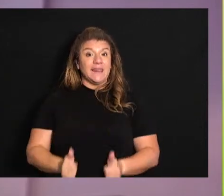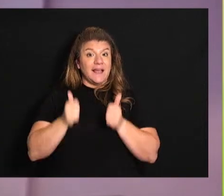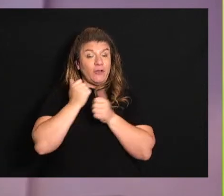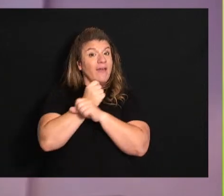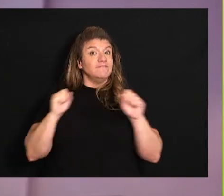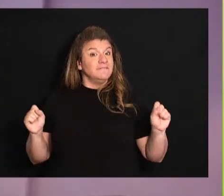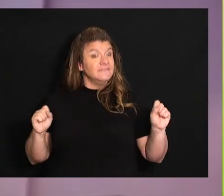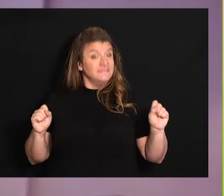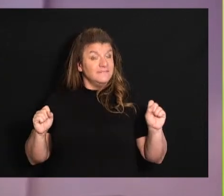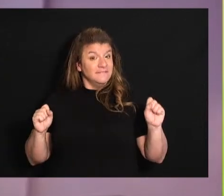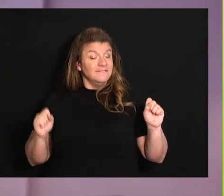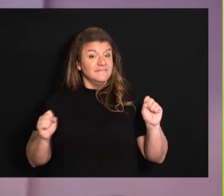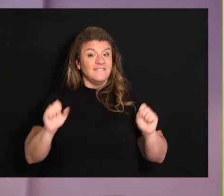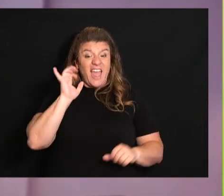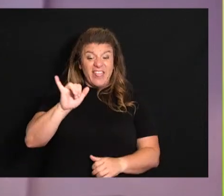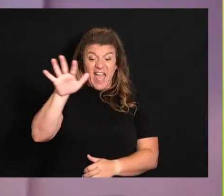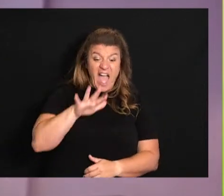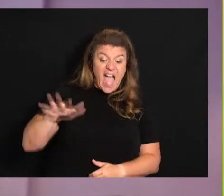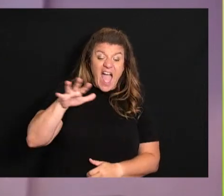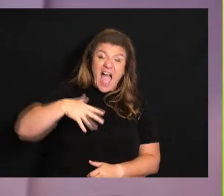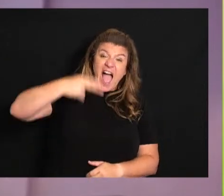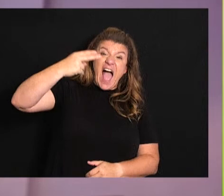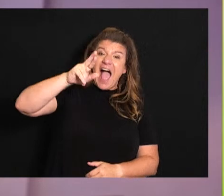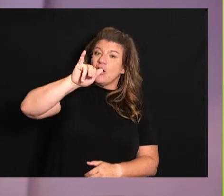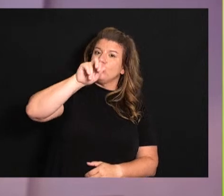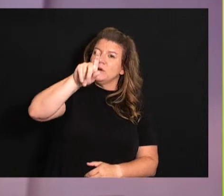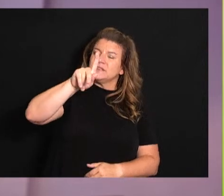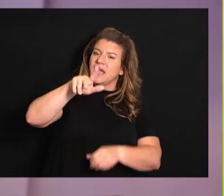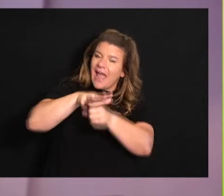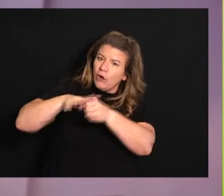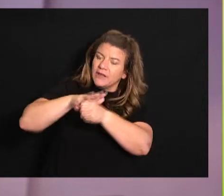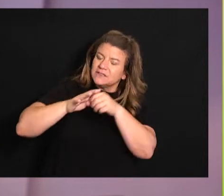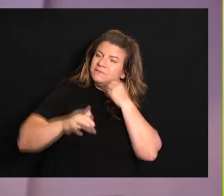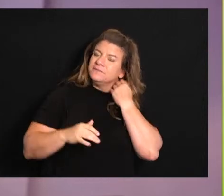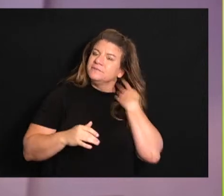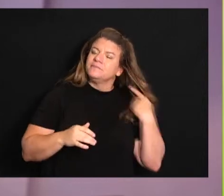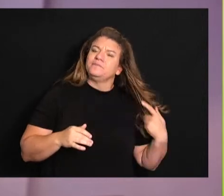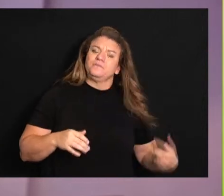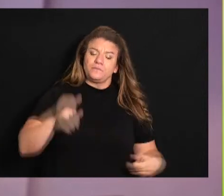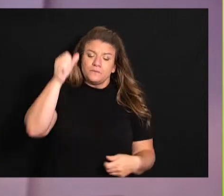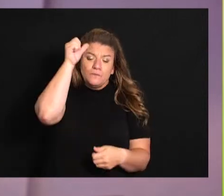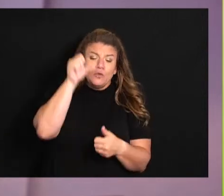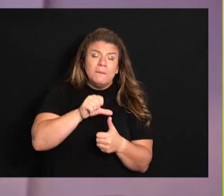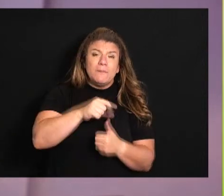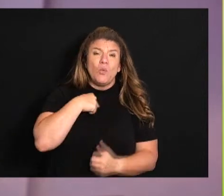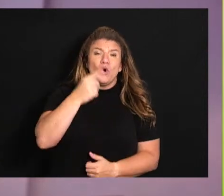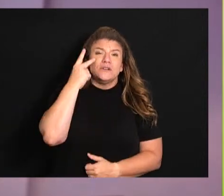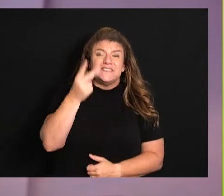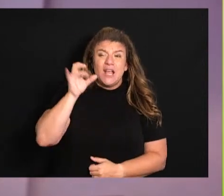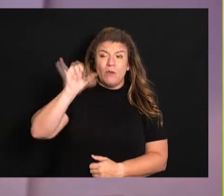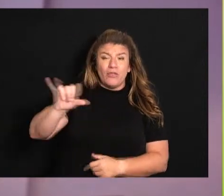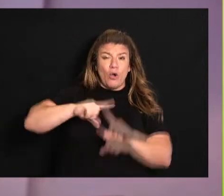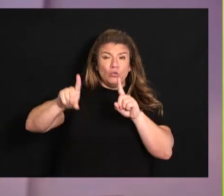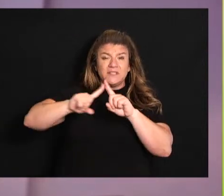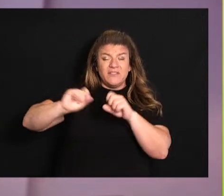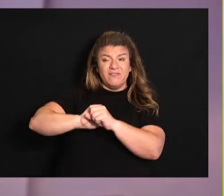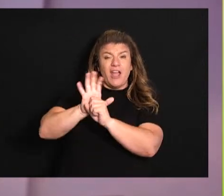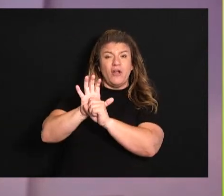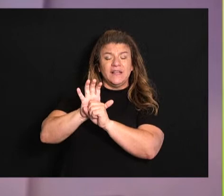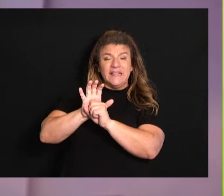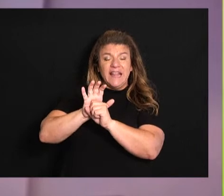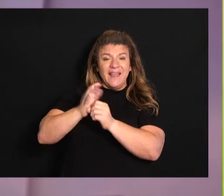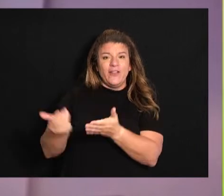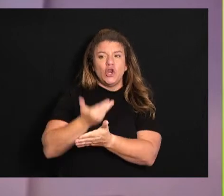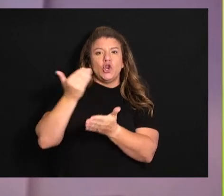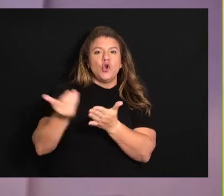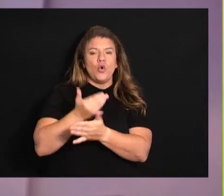for people that are in really high risk categories. And remember, we are seeing with these variants, particularly these newer